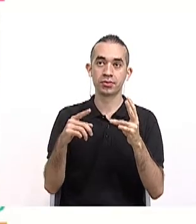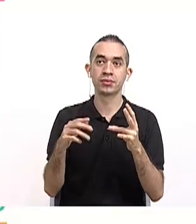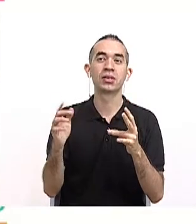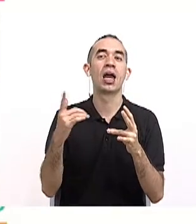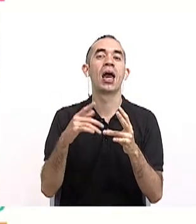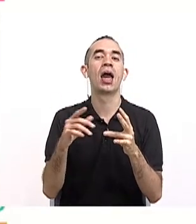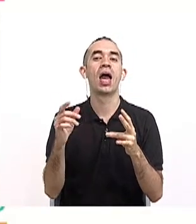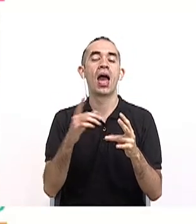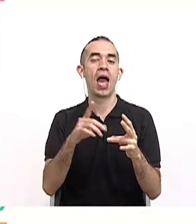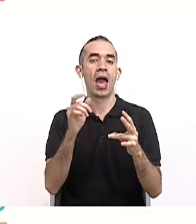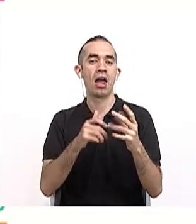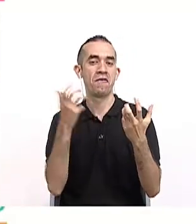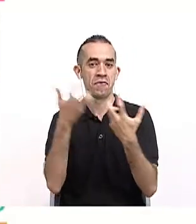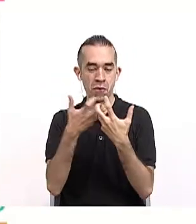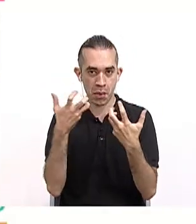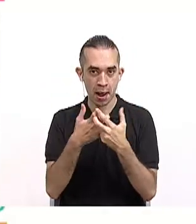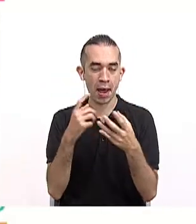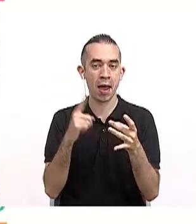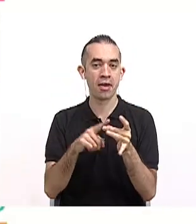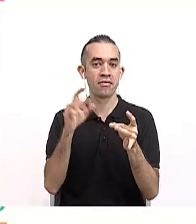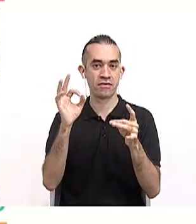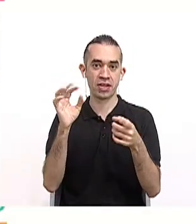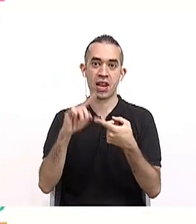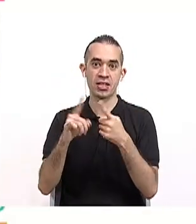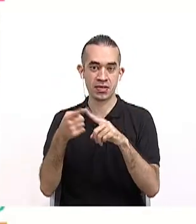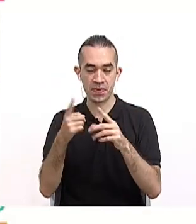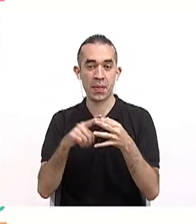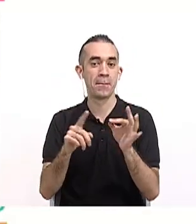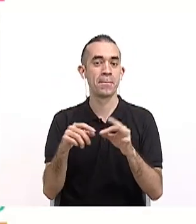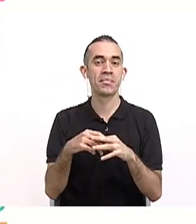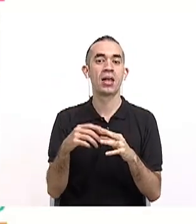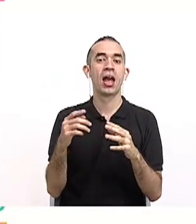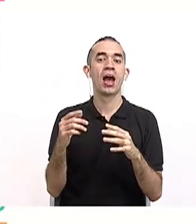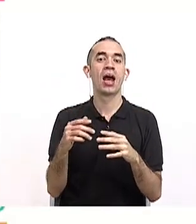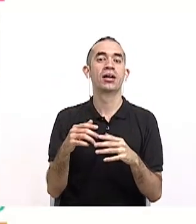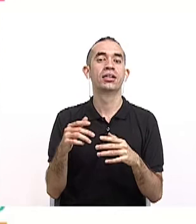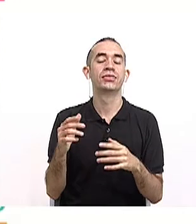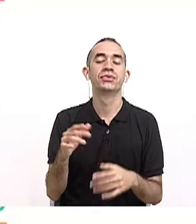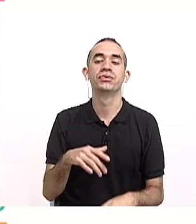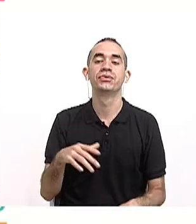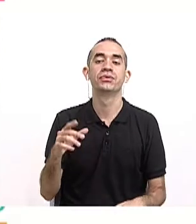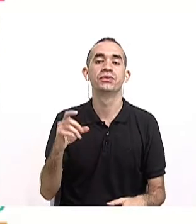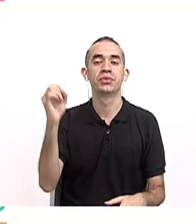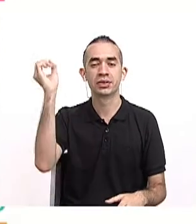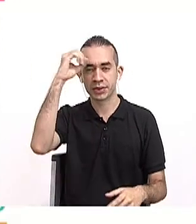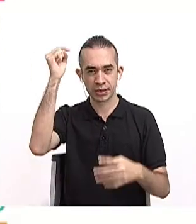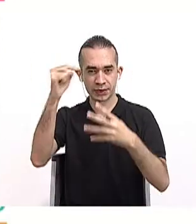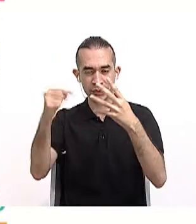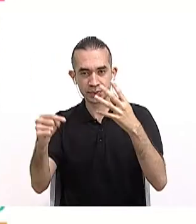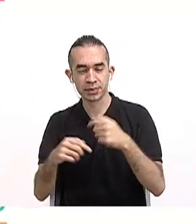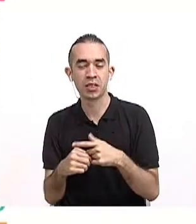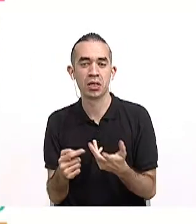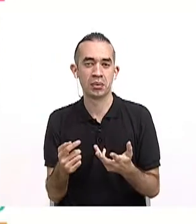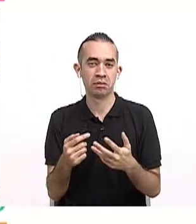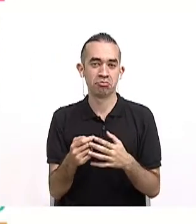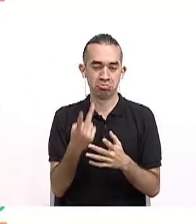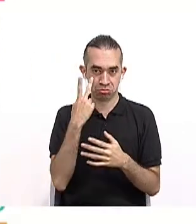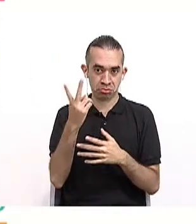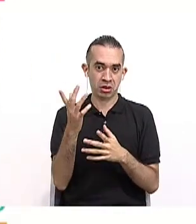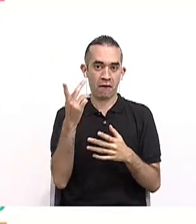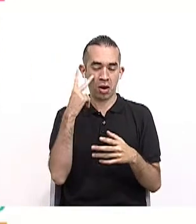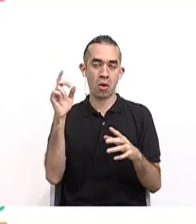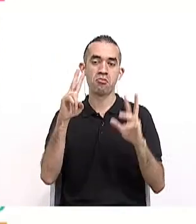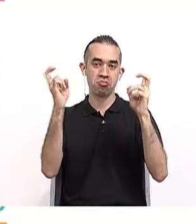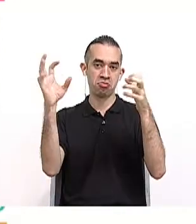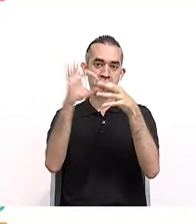criteria. What do all of these words have in common? Because these have to do with today's topic. Do you have an idea? So I